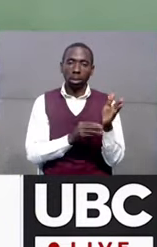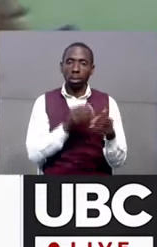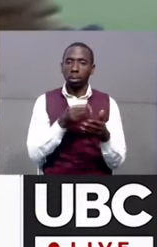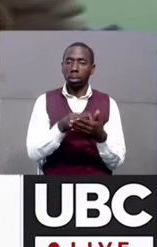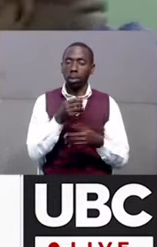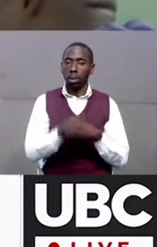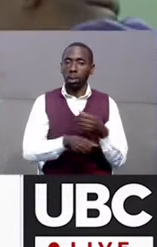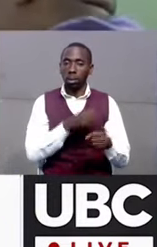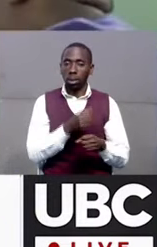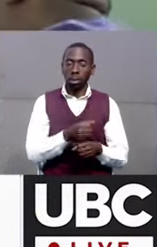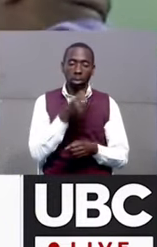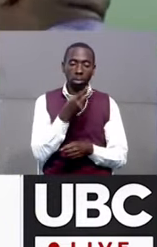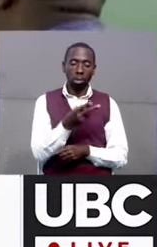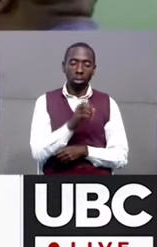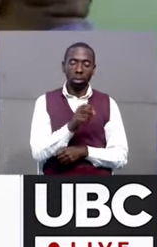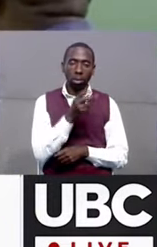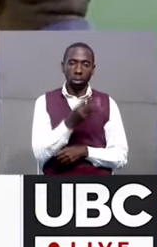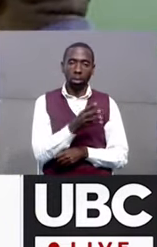year